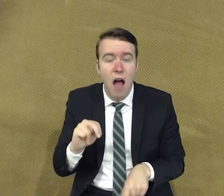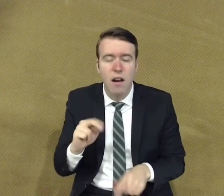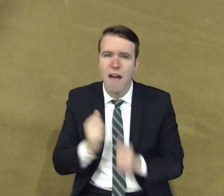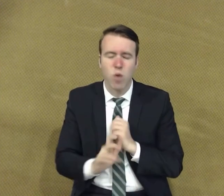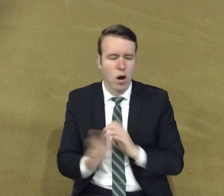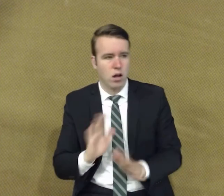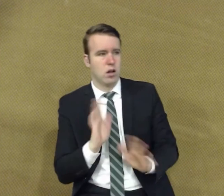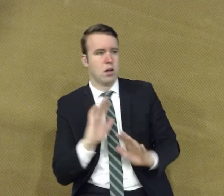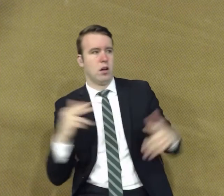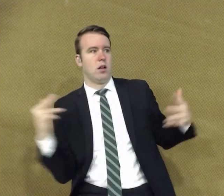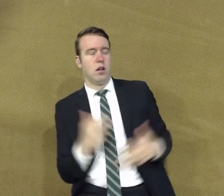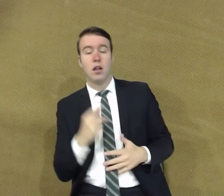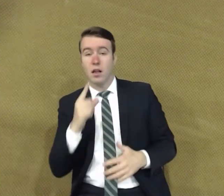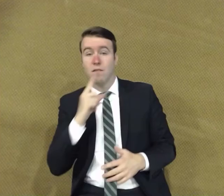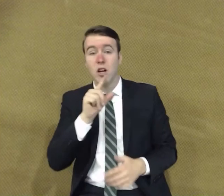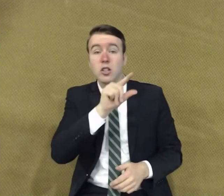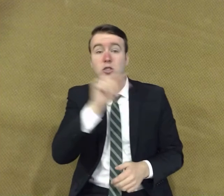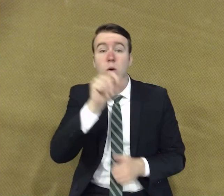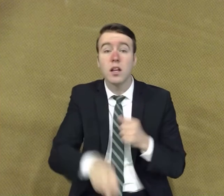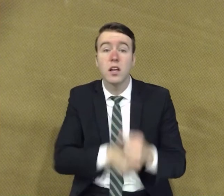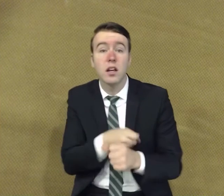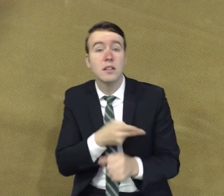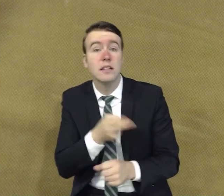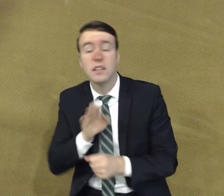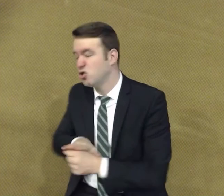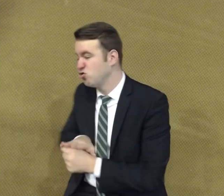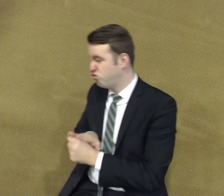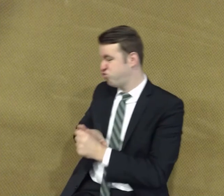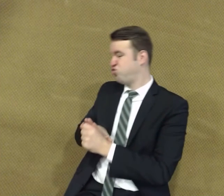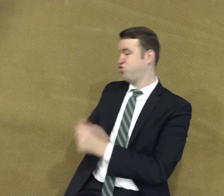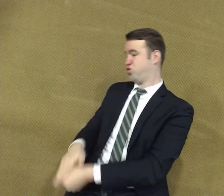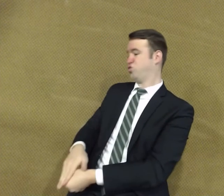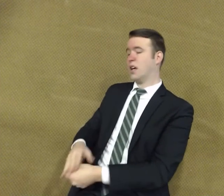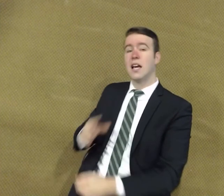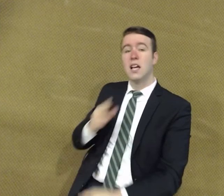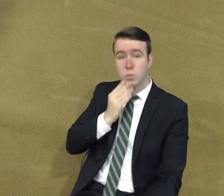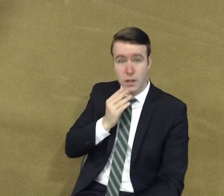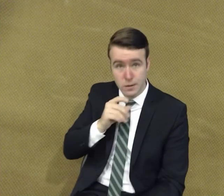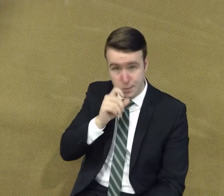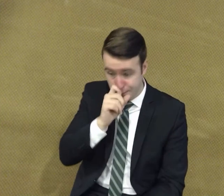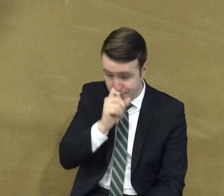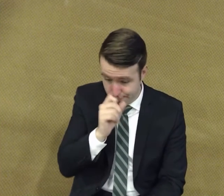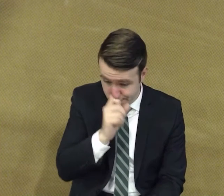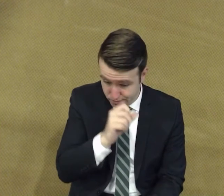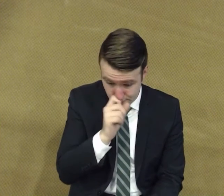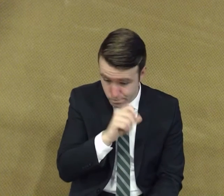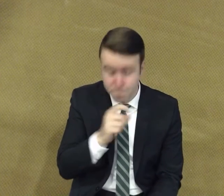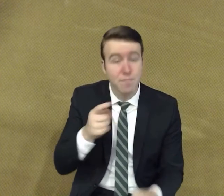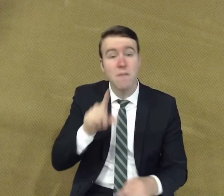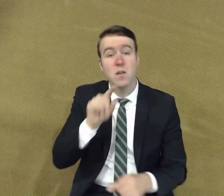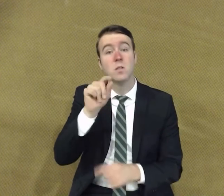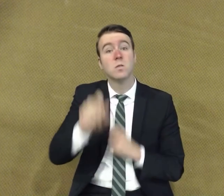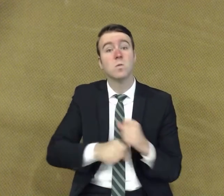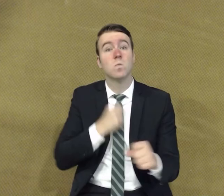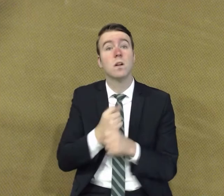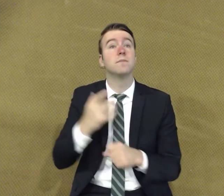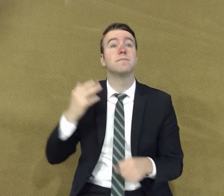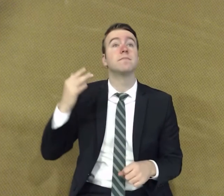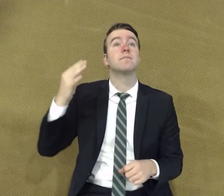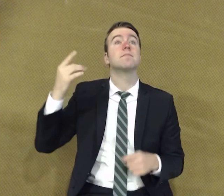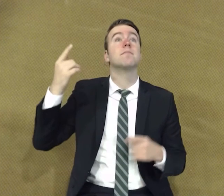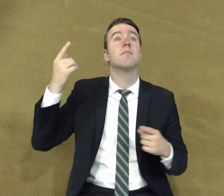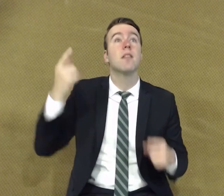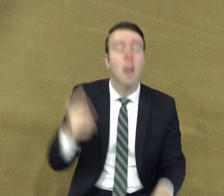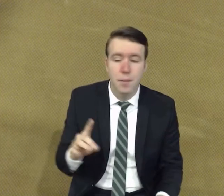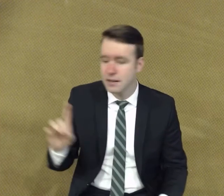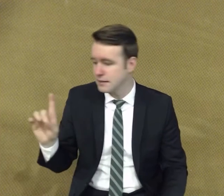really big deal. For 20 years, he had oppressed Israel. And then, after those 20 years,